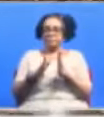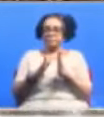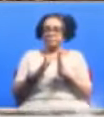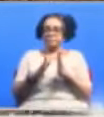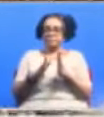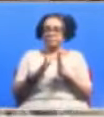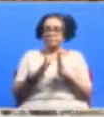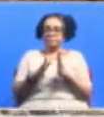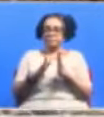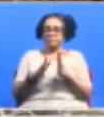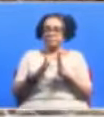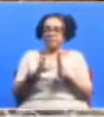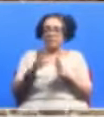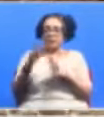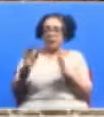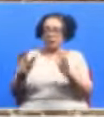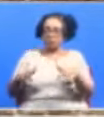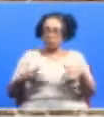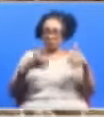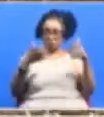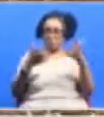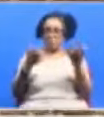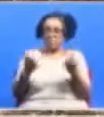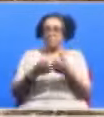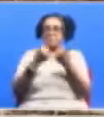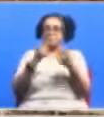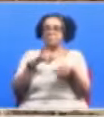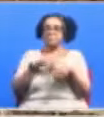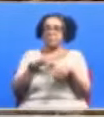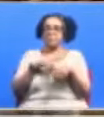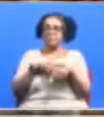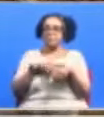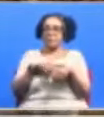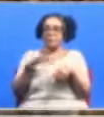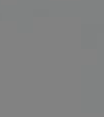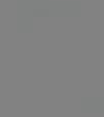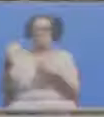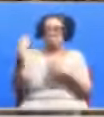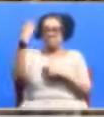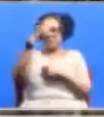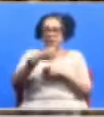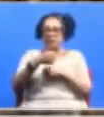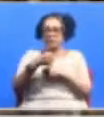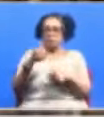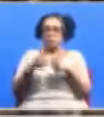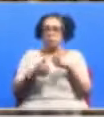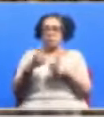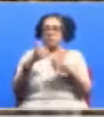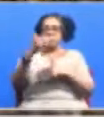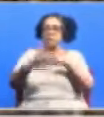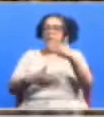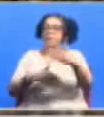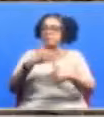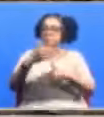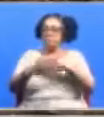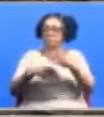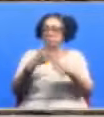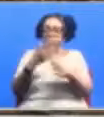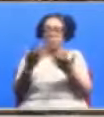The exhumation team first landed on this rugged blanket that wrapped the body whose bones were discovered